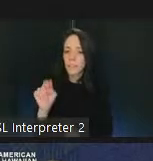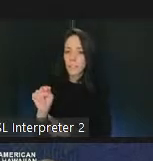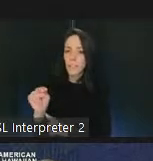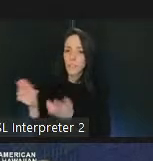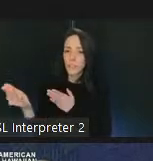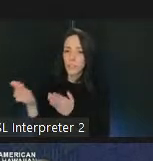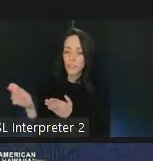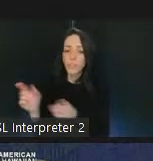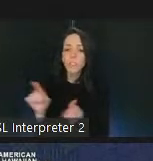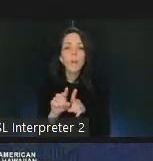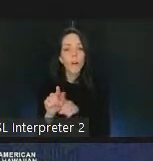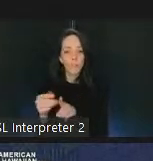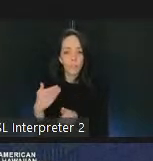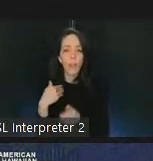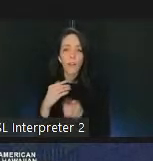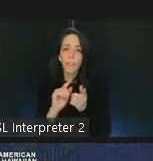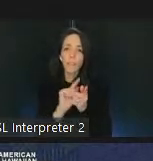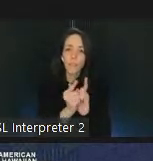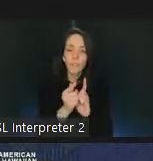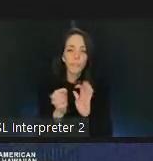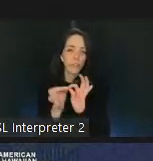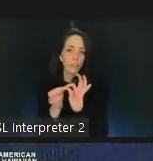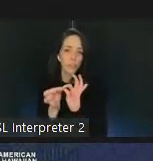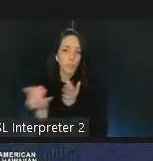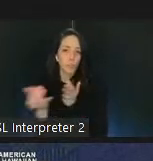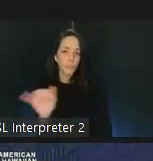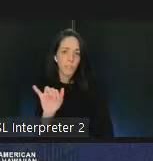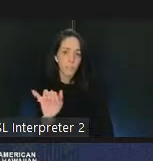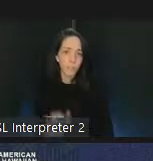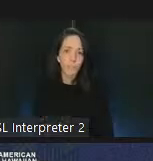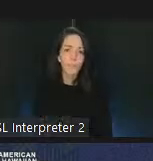translation services. Next slide, please.